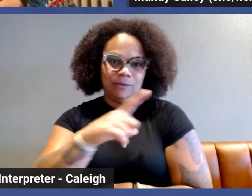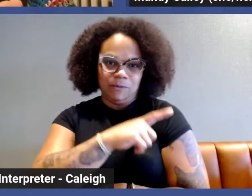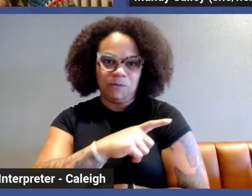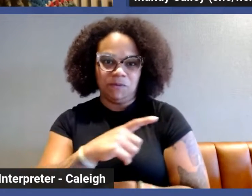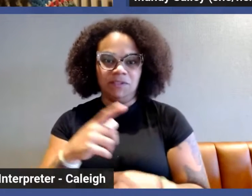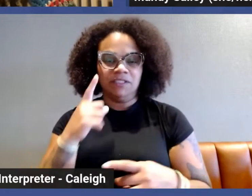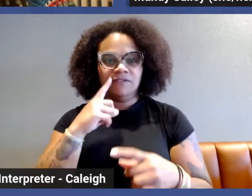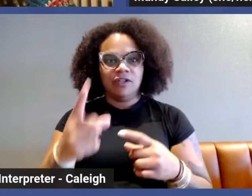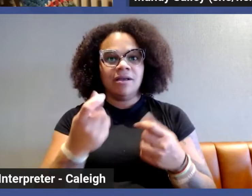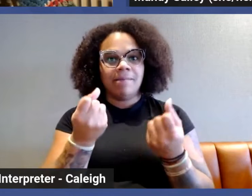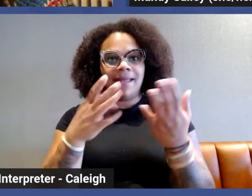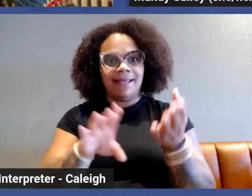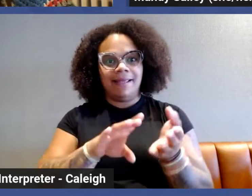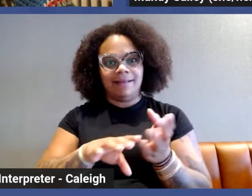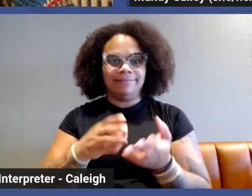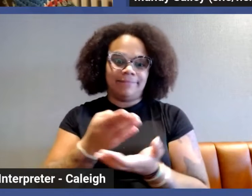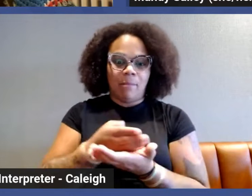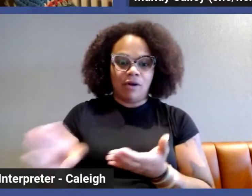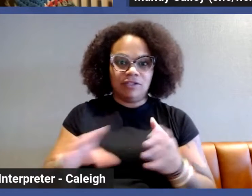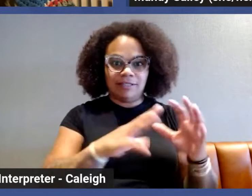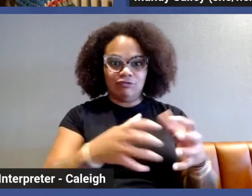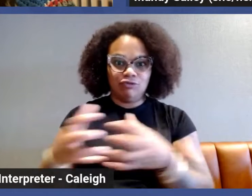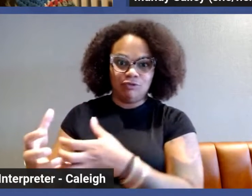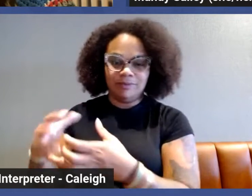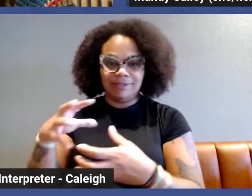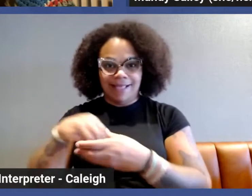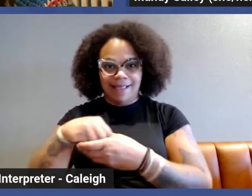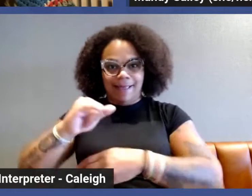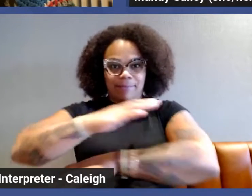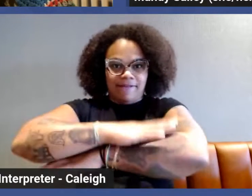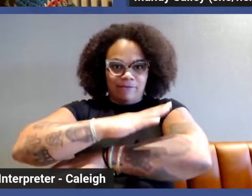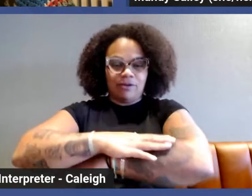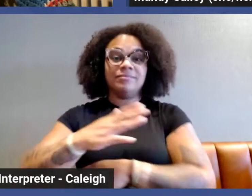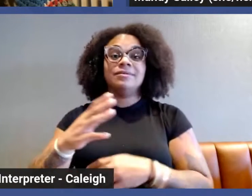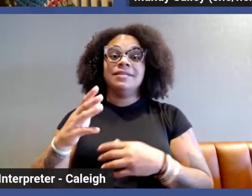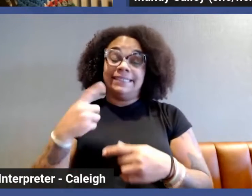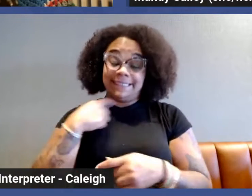we're focusing on sex workers or other people doing not safe for work